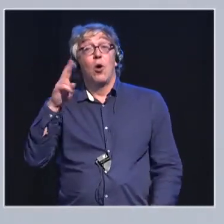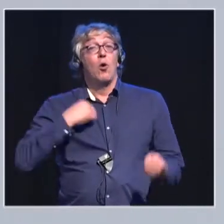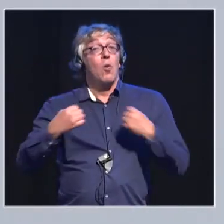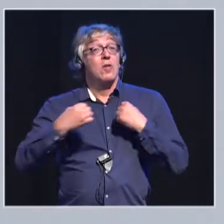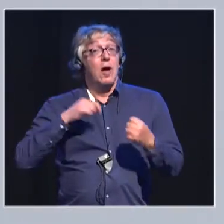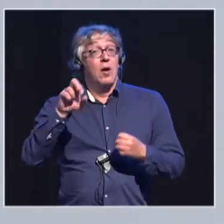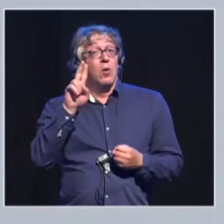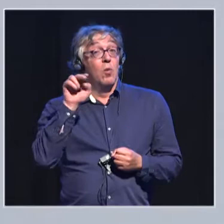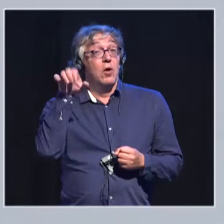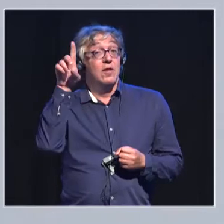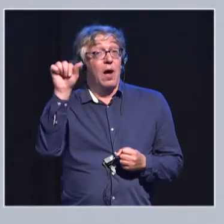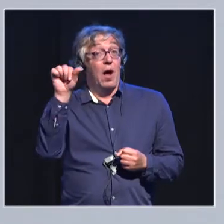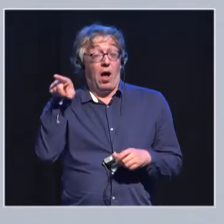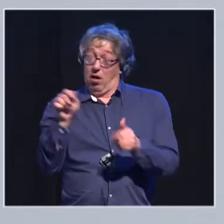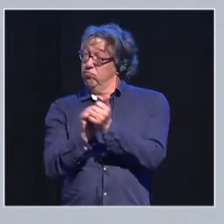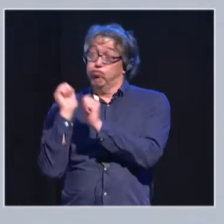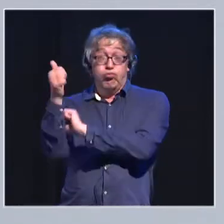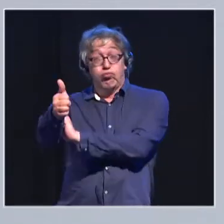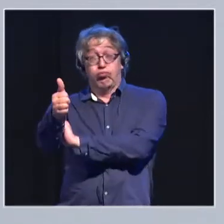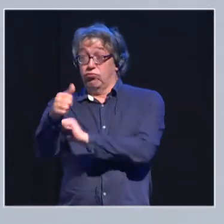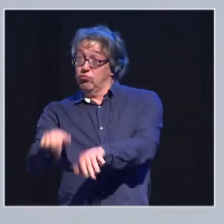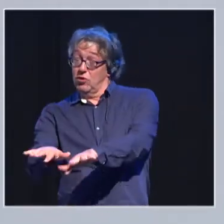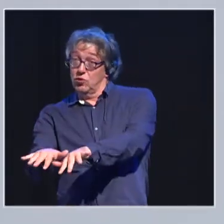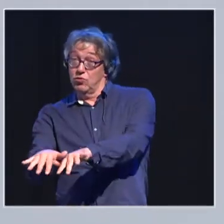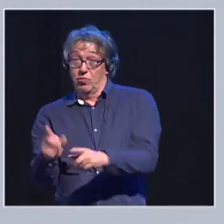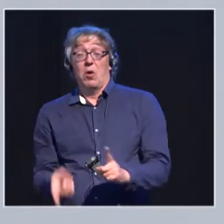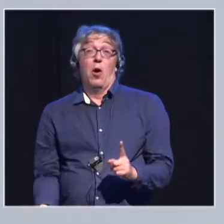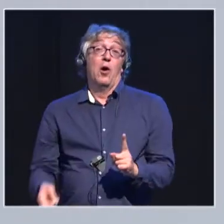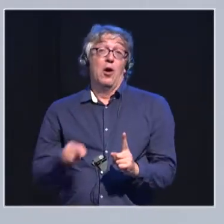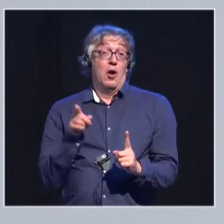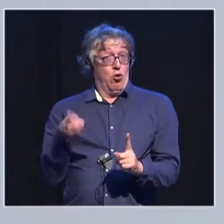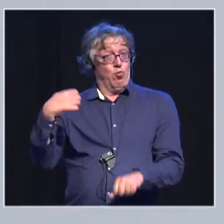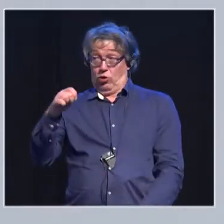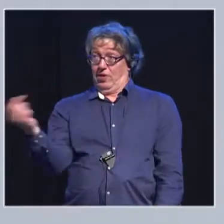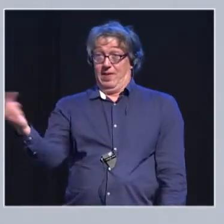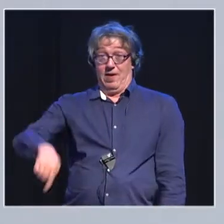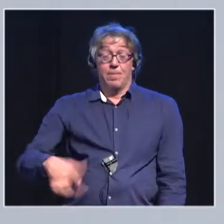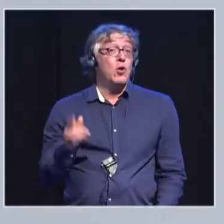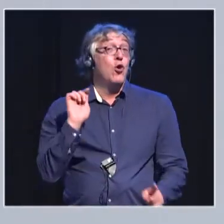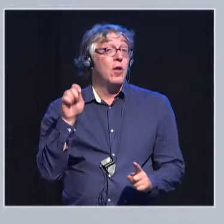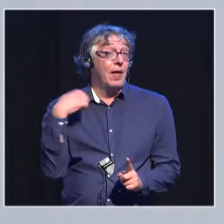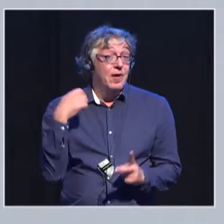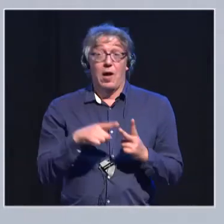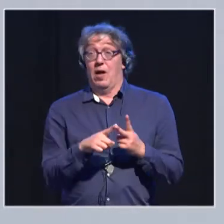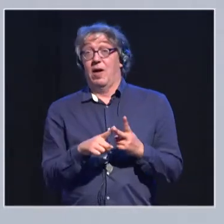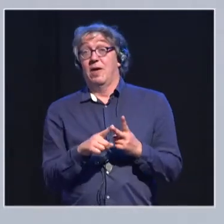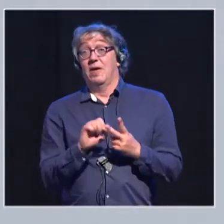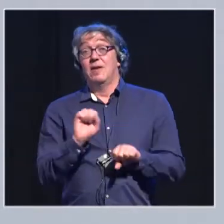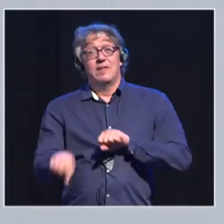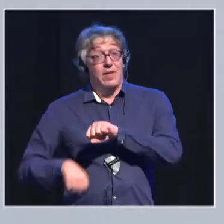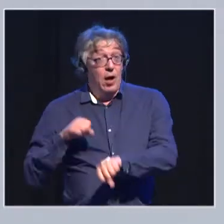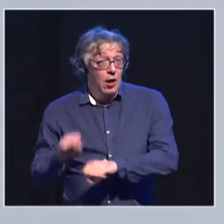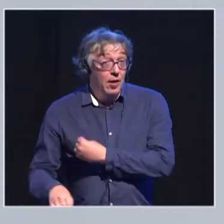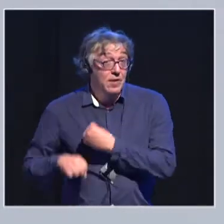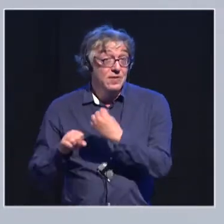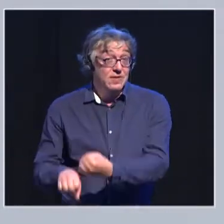in Africa for digitalization. We have l'Île Maurice, Kenya, Senegal, other examples. So